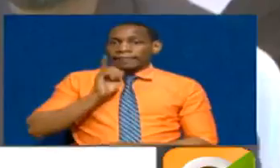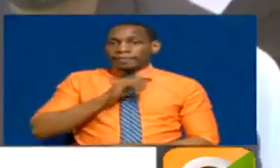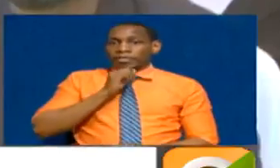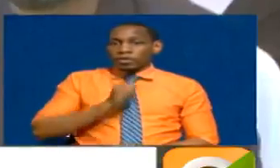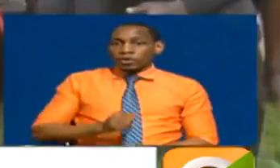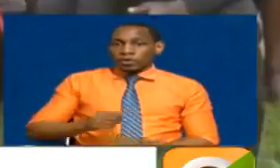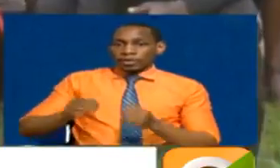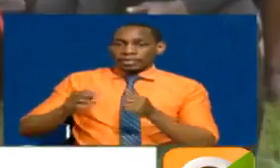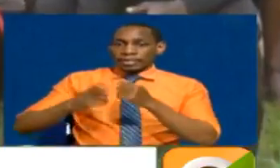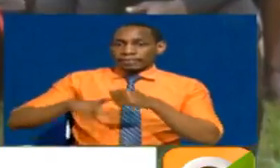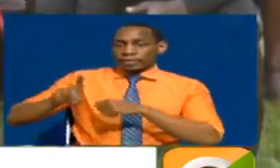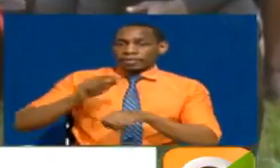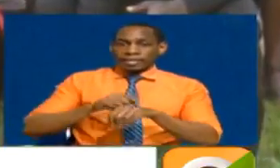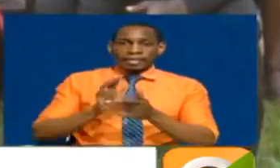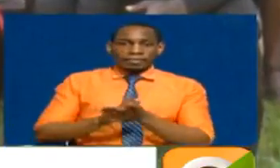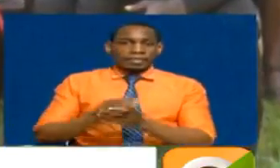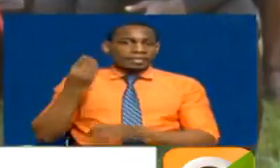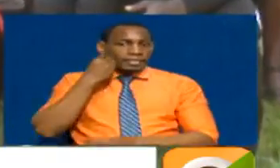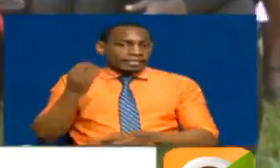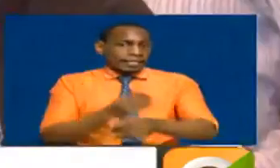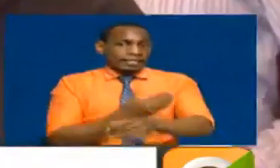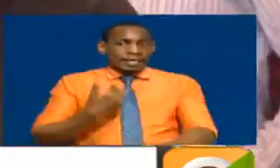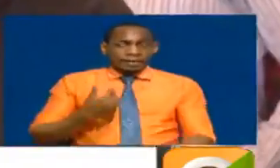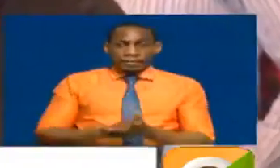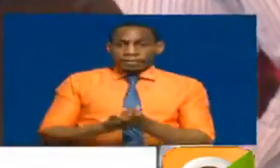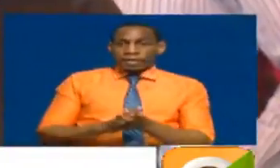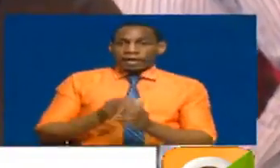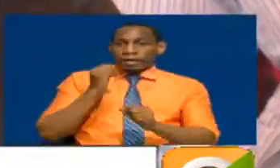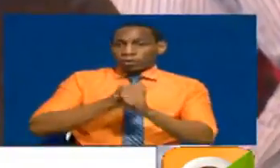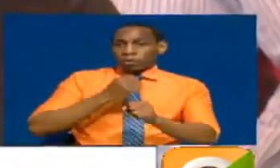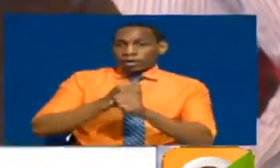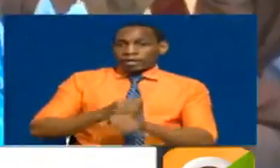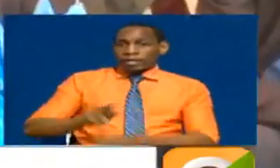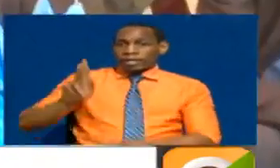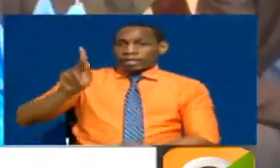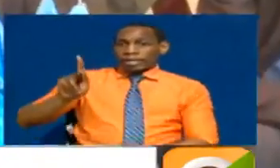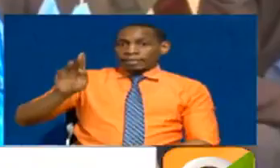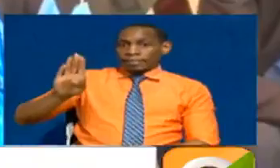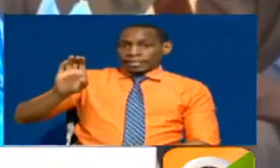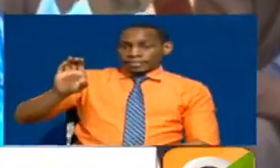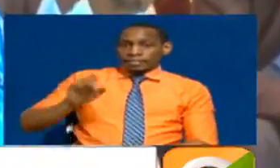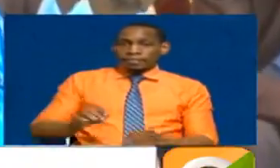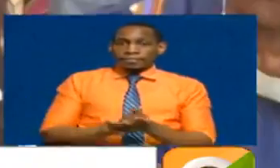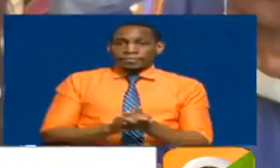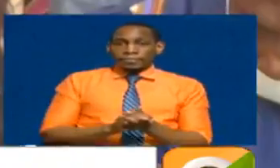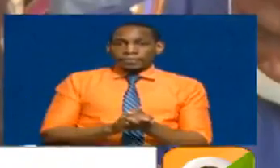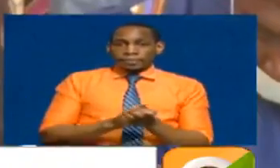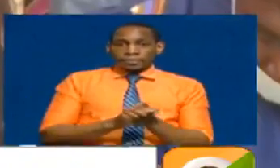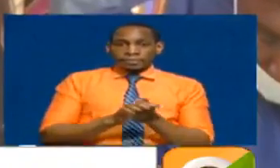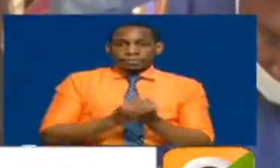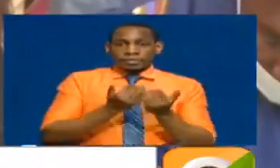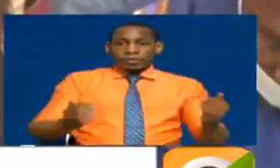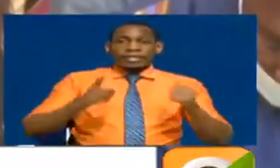at the age of 71 after a battle with cancer, once worked at the Kenya Broadcasting Corporation. She is survived by